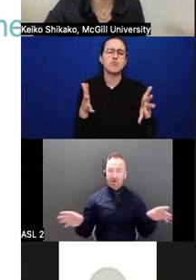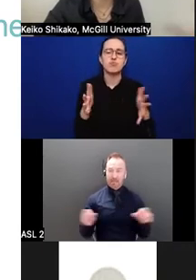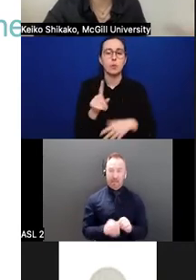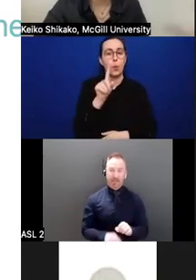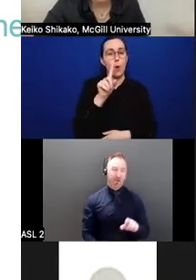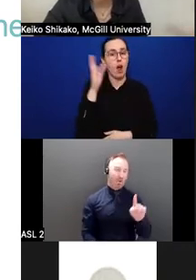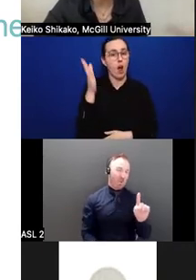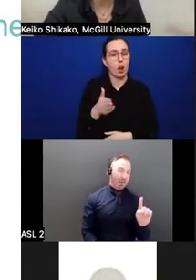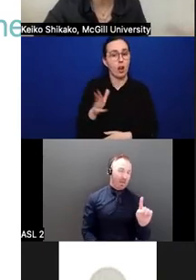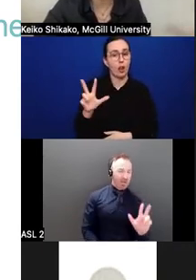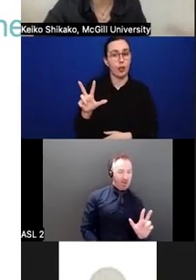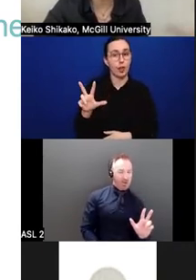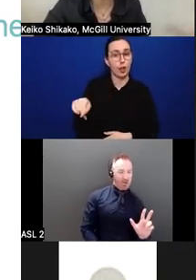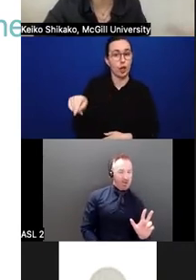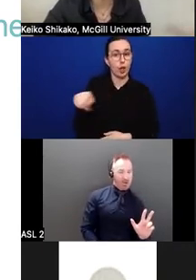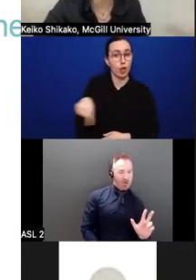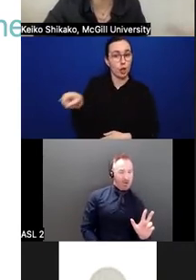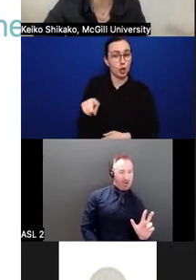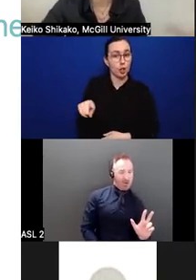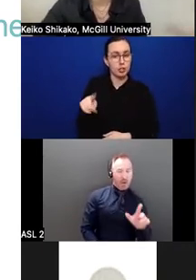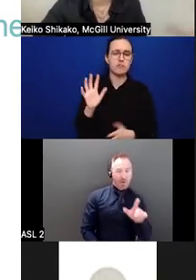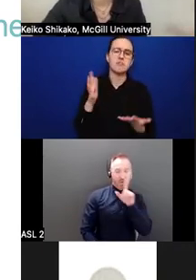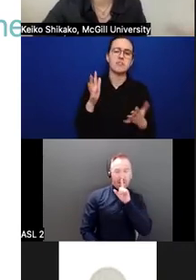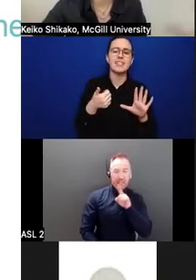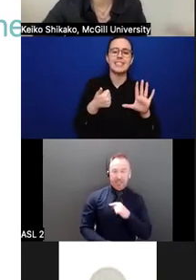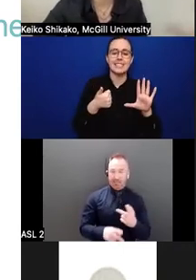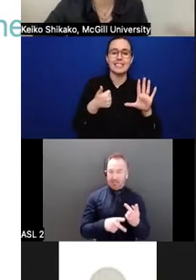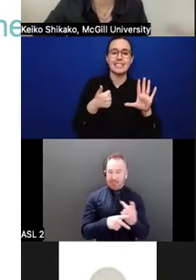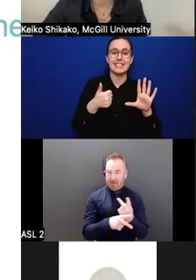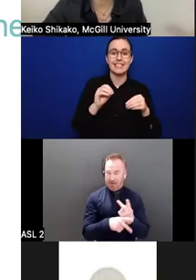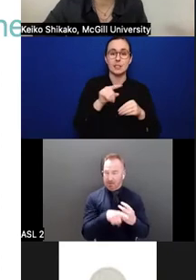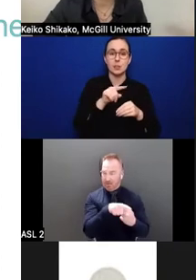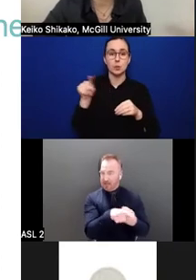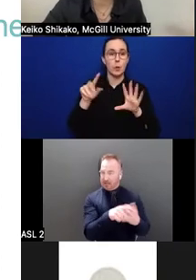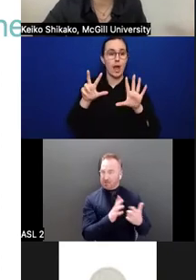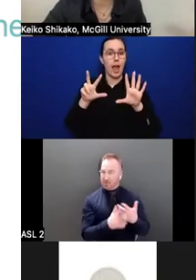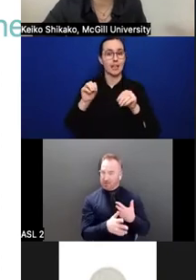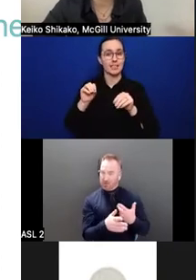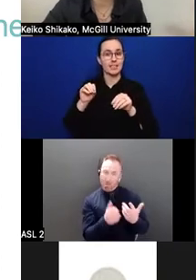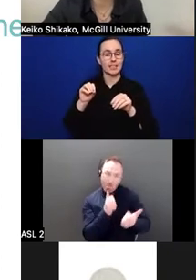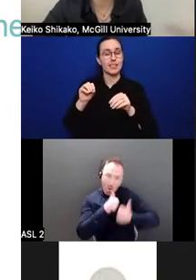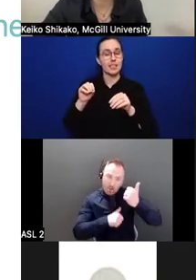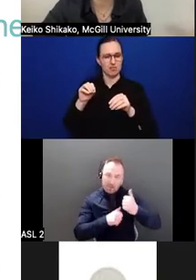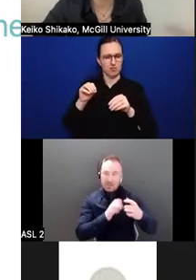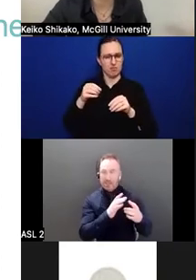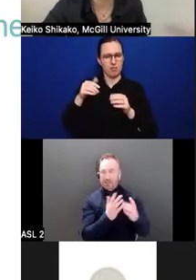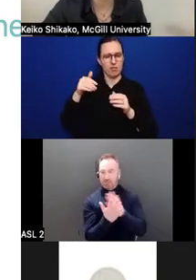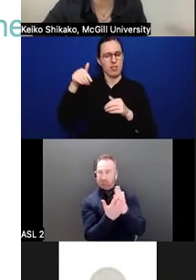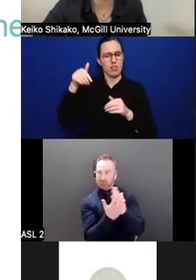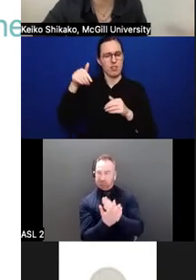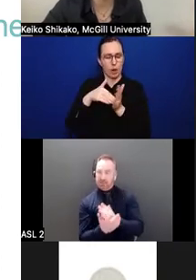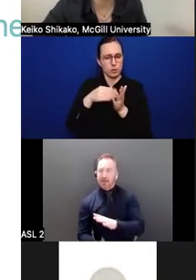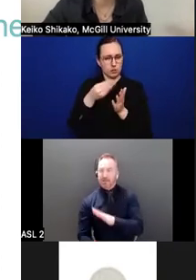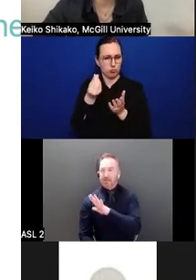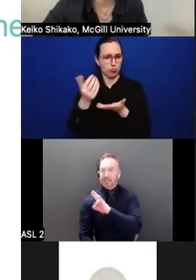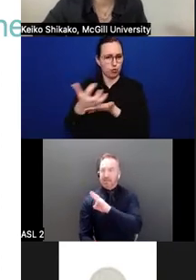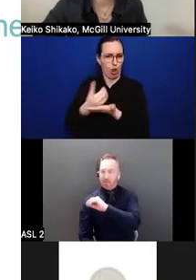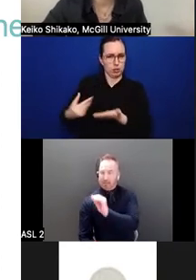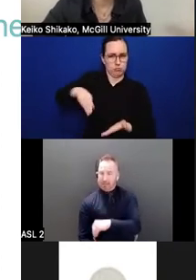80 thousand Canadian dollars a year. Most kids were distributed between 57% were